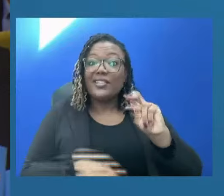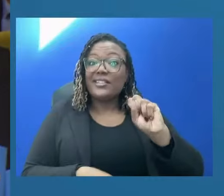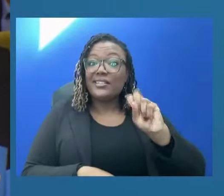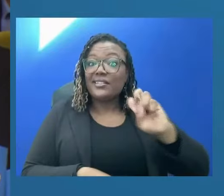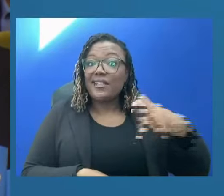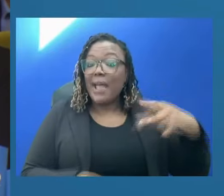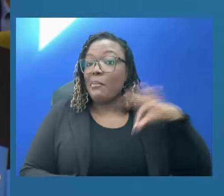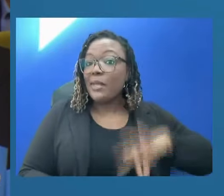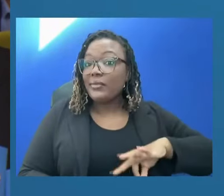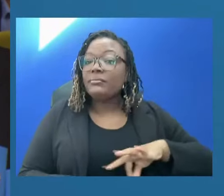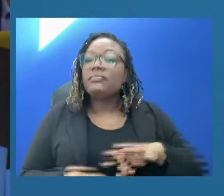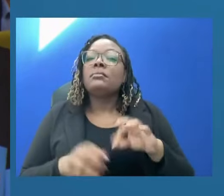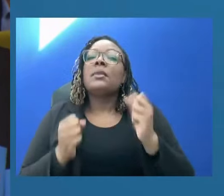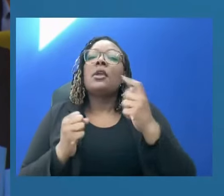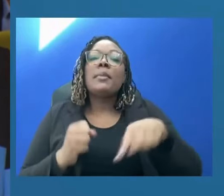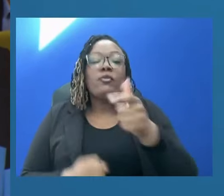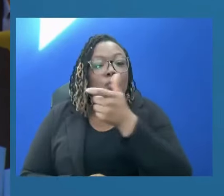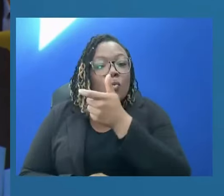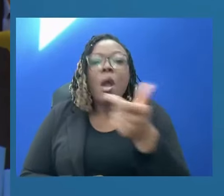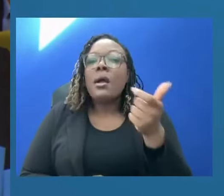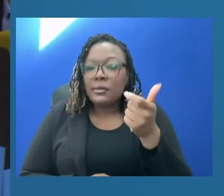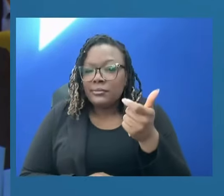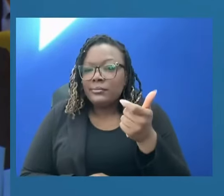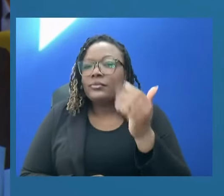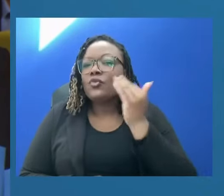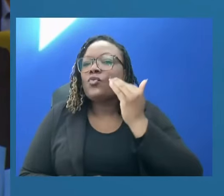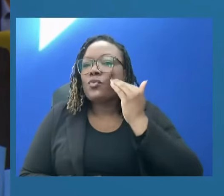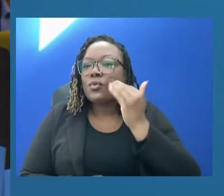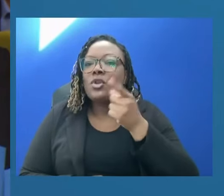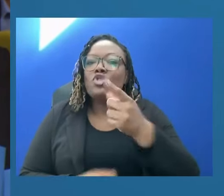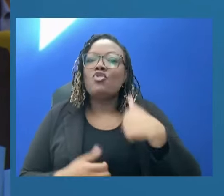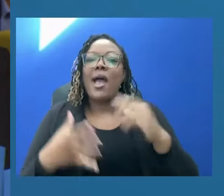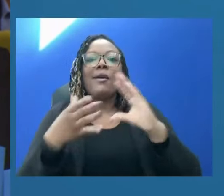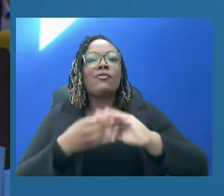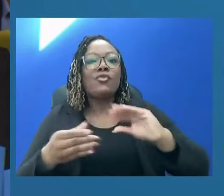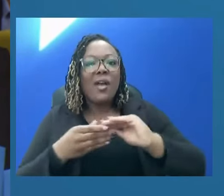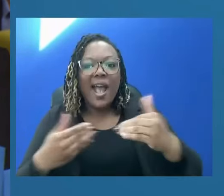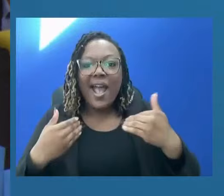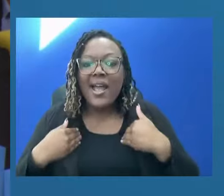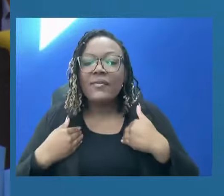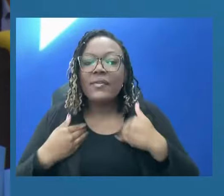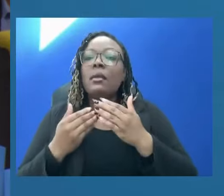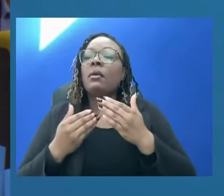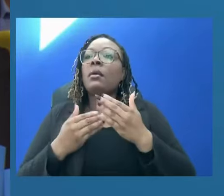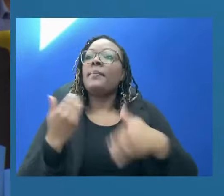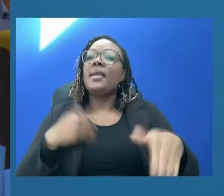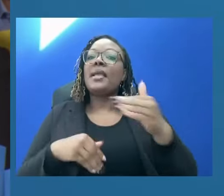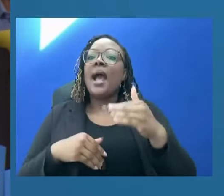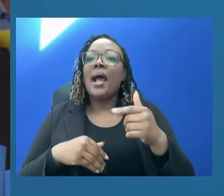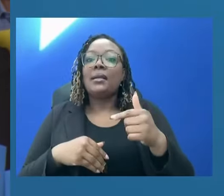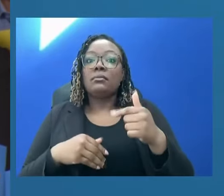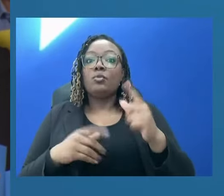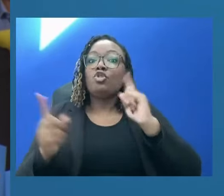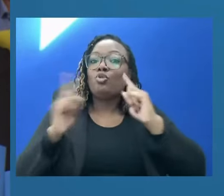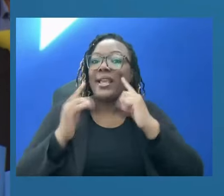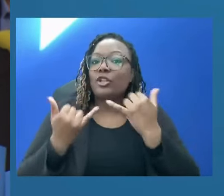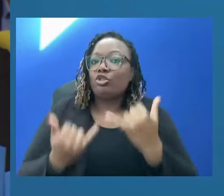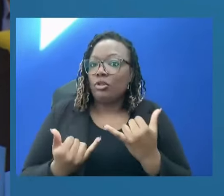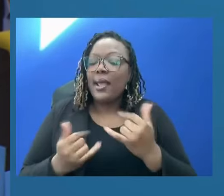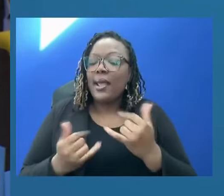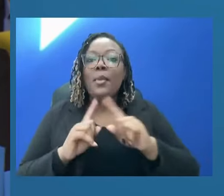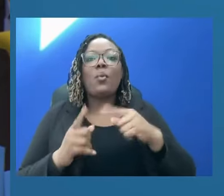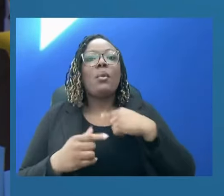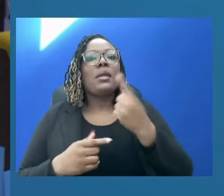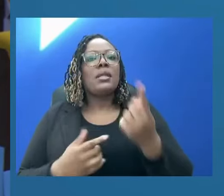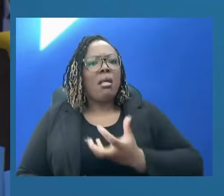And I know a lot of you are watching. You all have stories to tell beyond just these two here today. Let's tell those